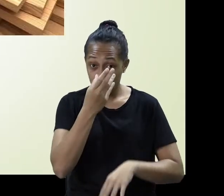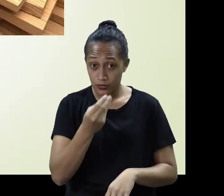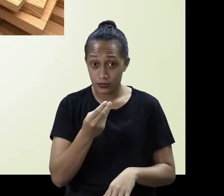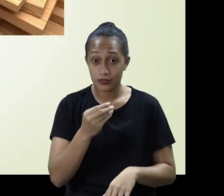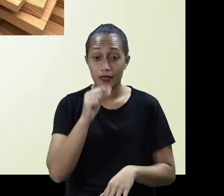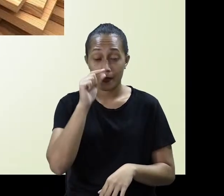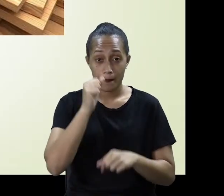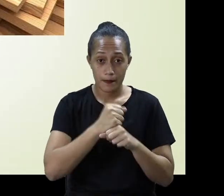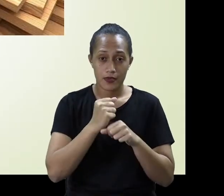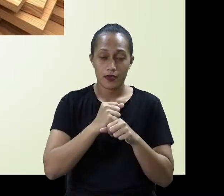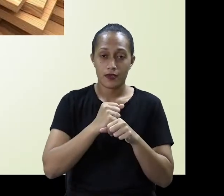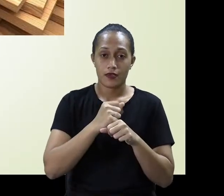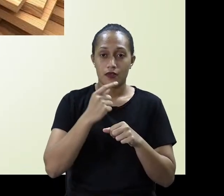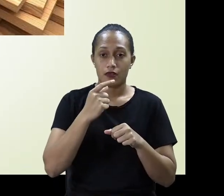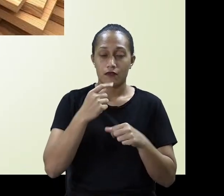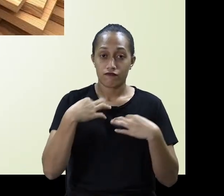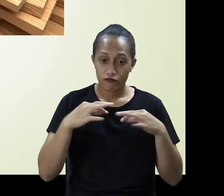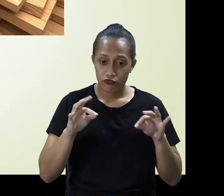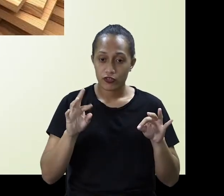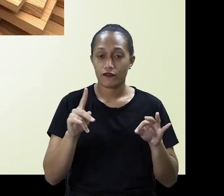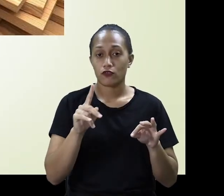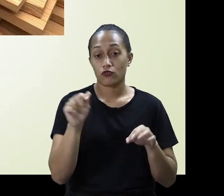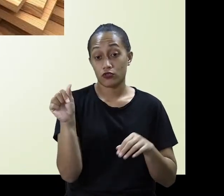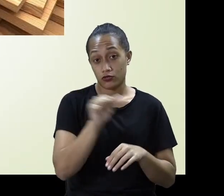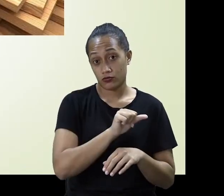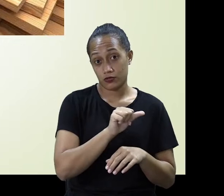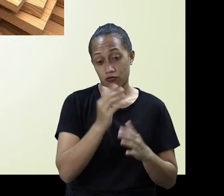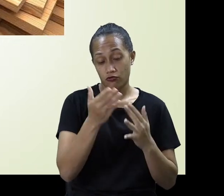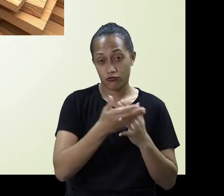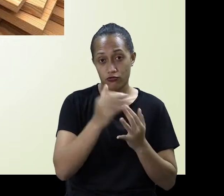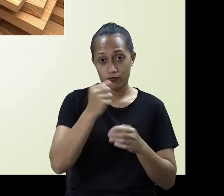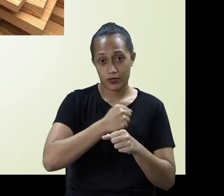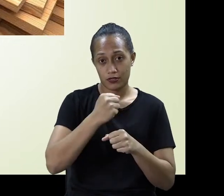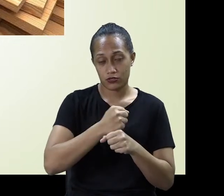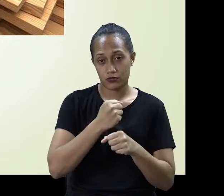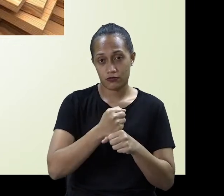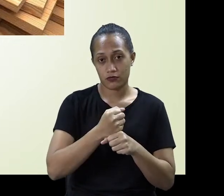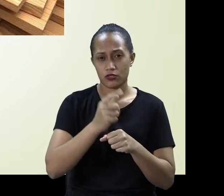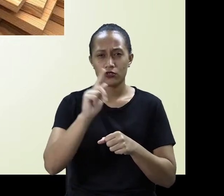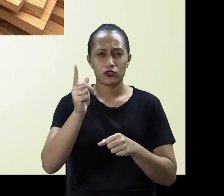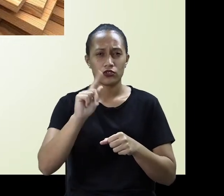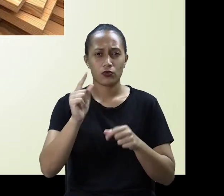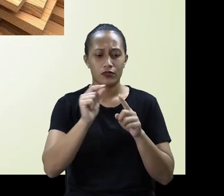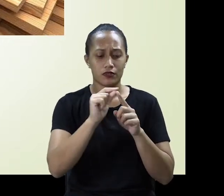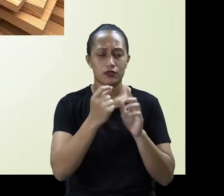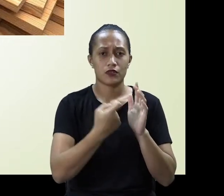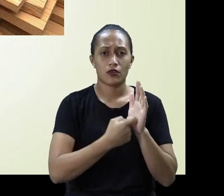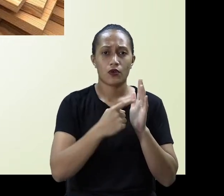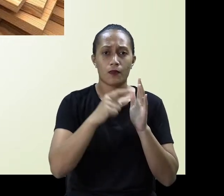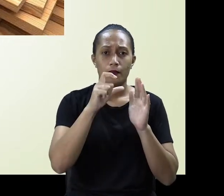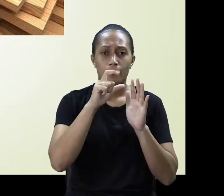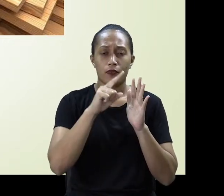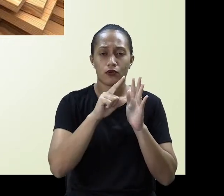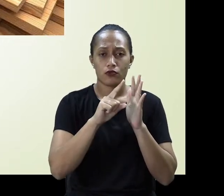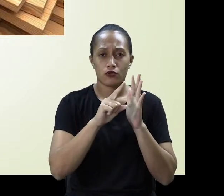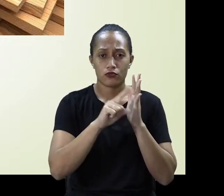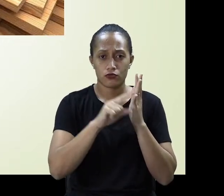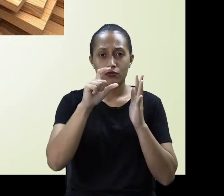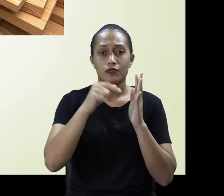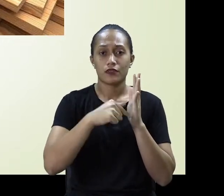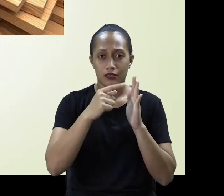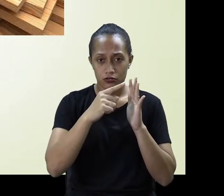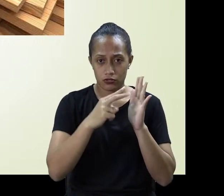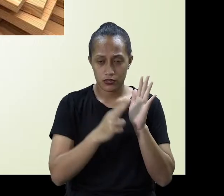example, making of timber out of trees, producing or making